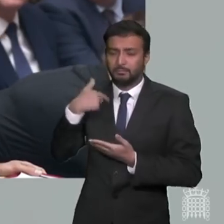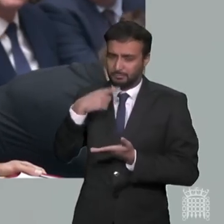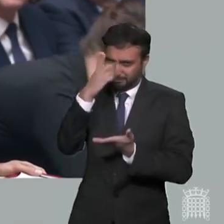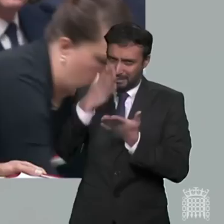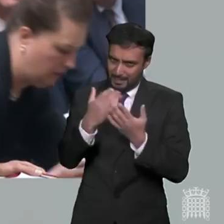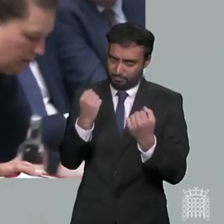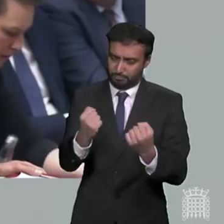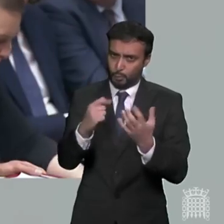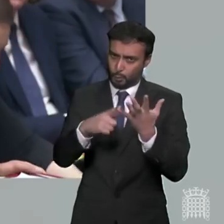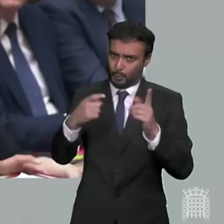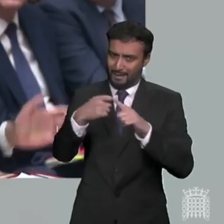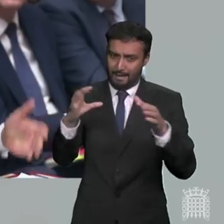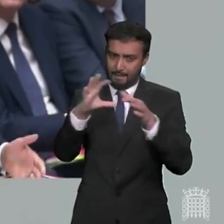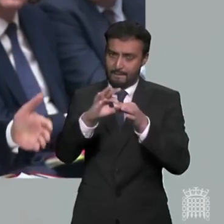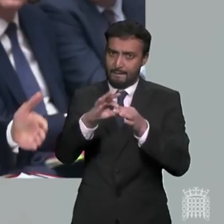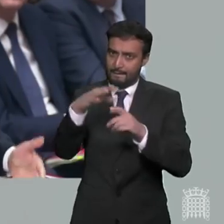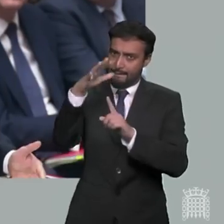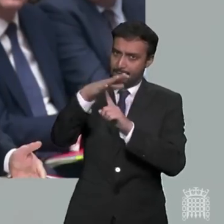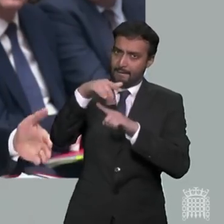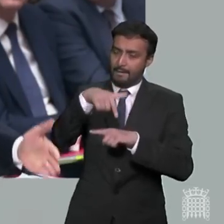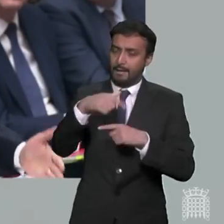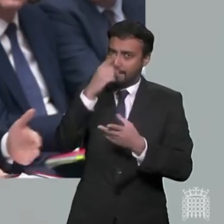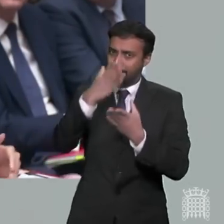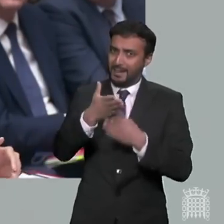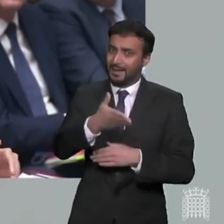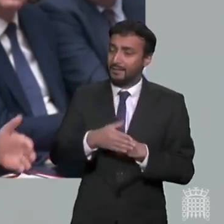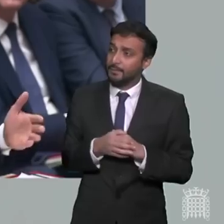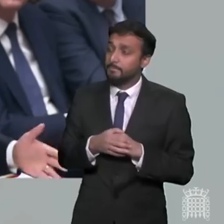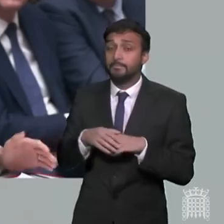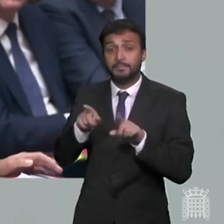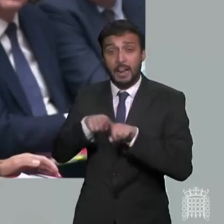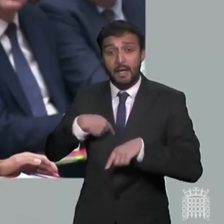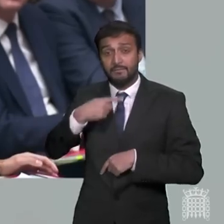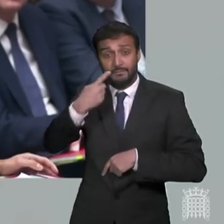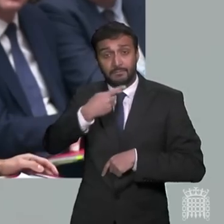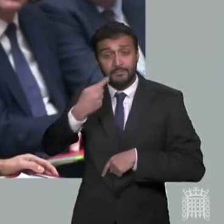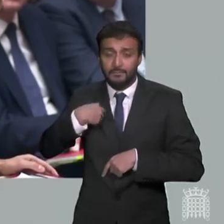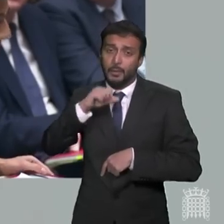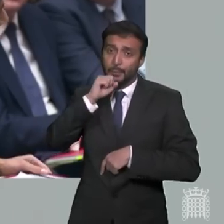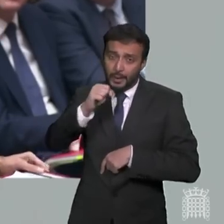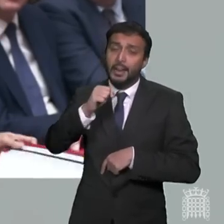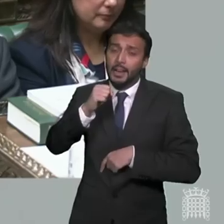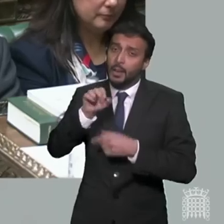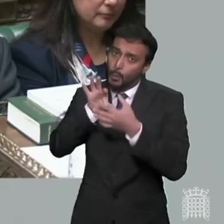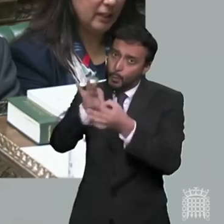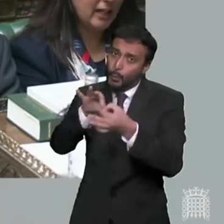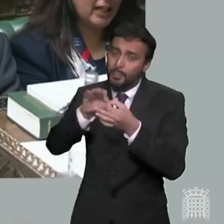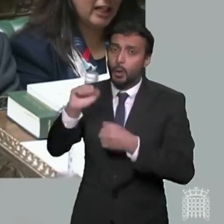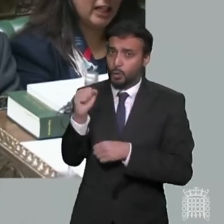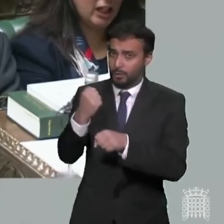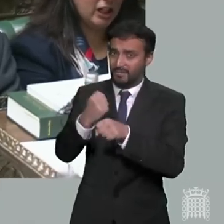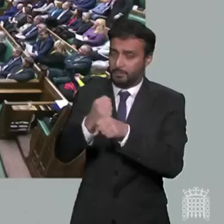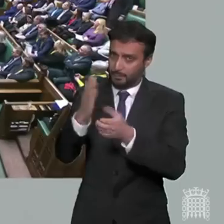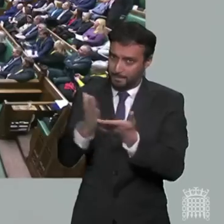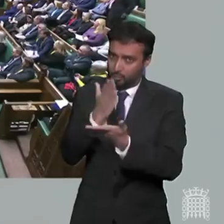to the Honourable Lady last time, we will work constructively with the Scottish Government to deliver for the people of Scotland.